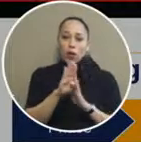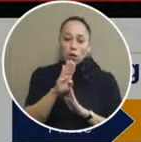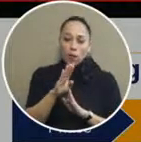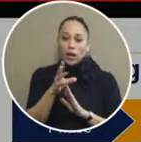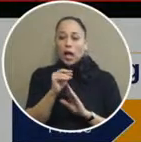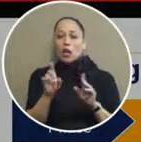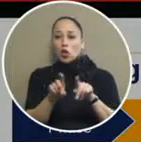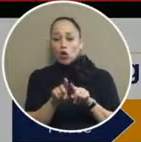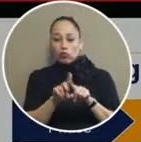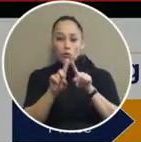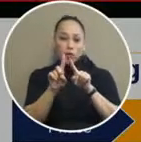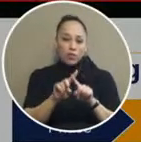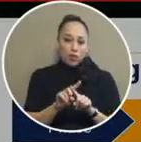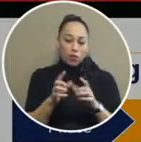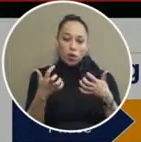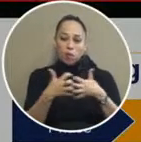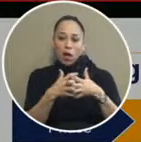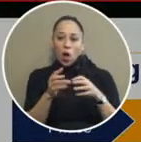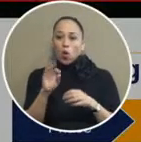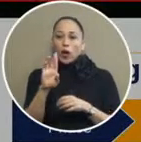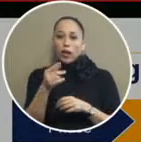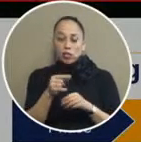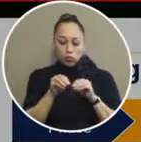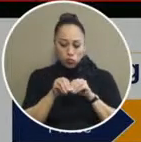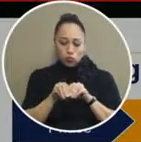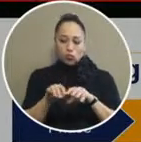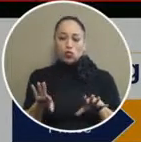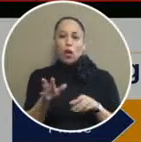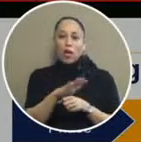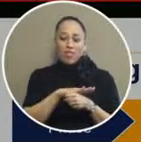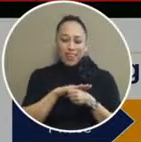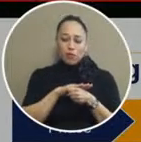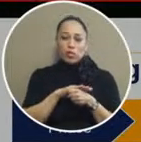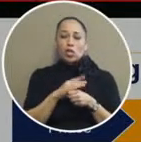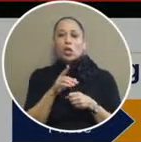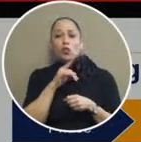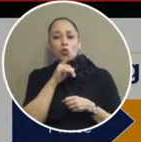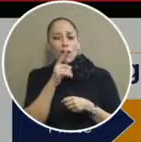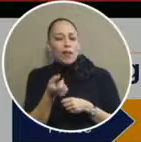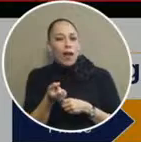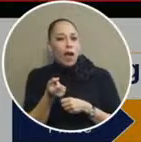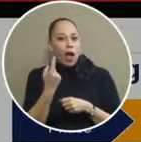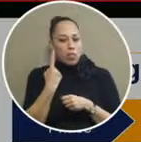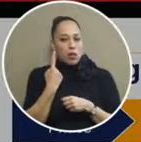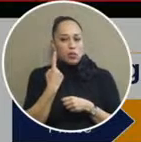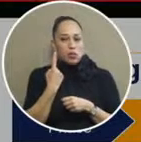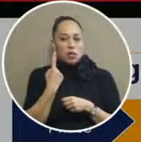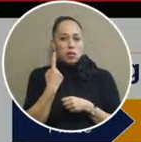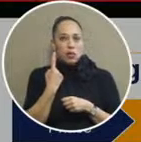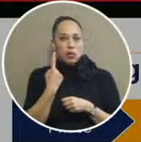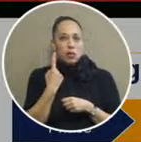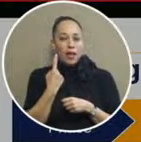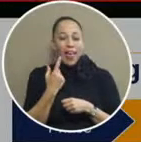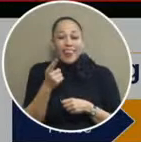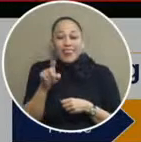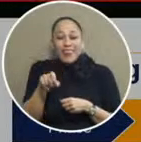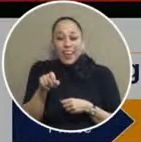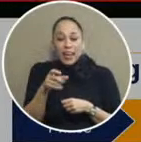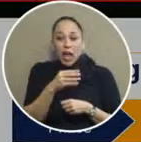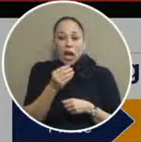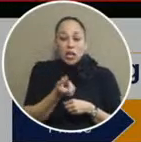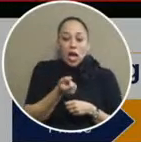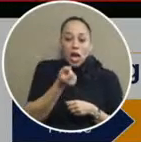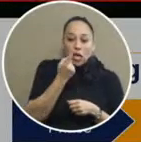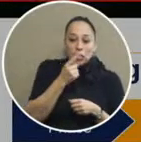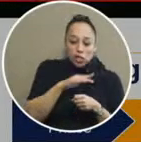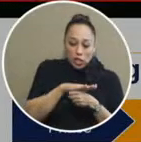alongside other partner organizations across our region to really understand just the needs and